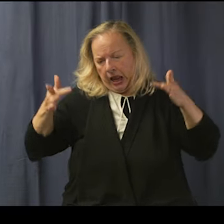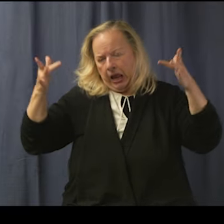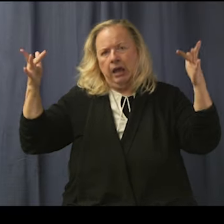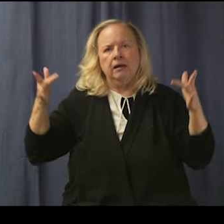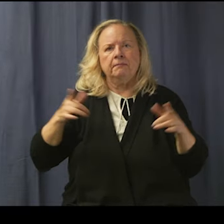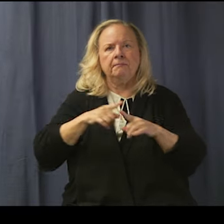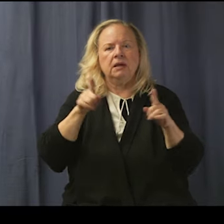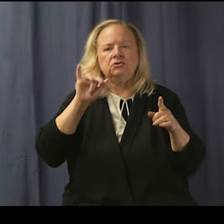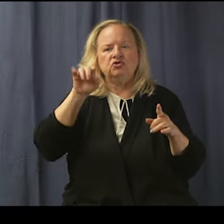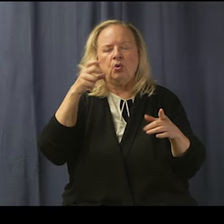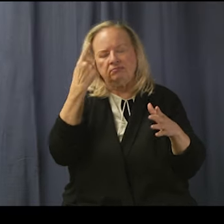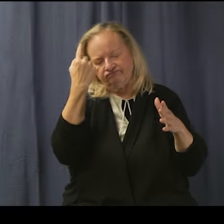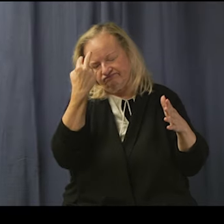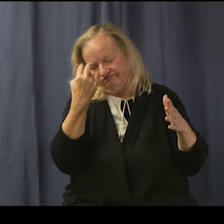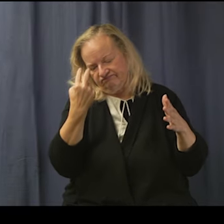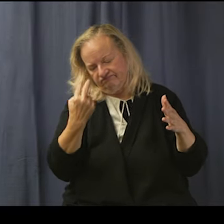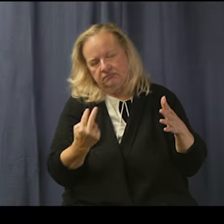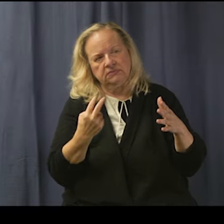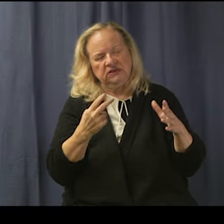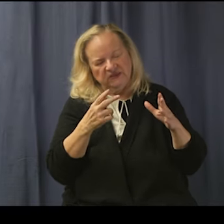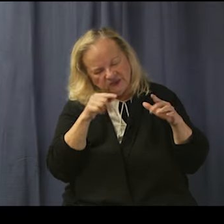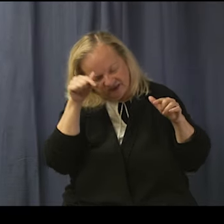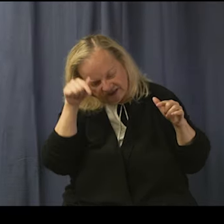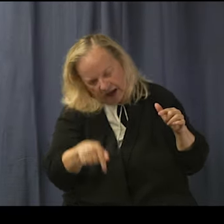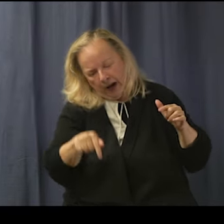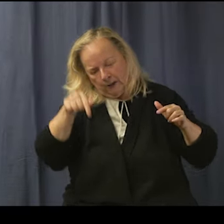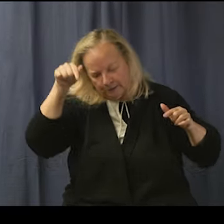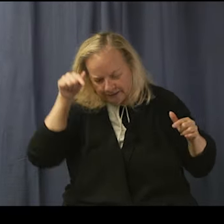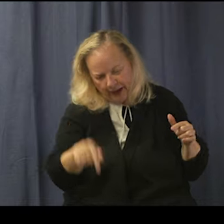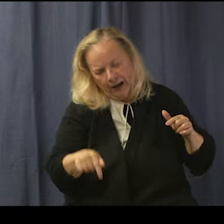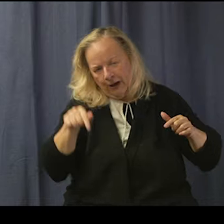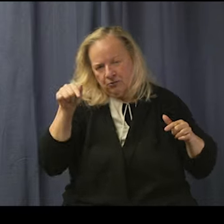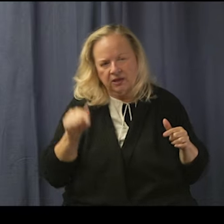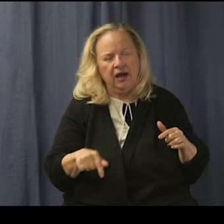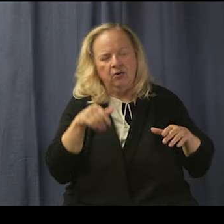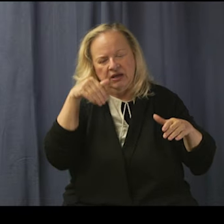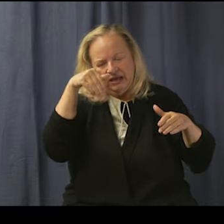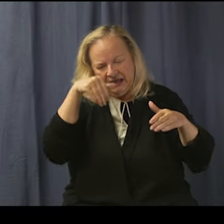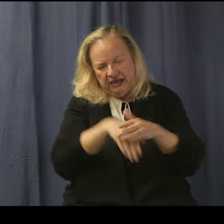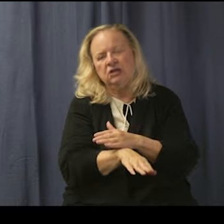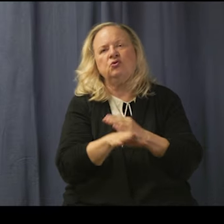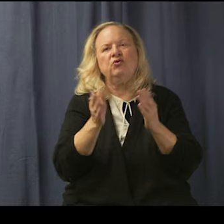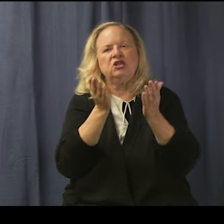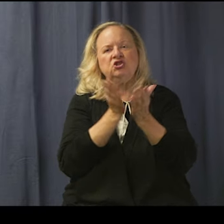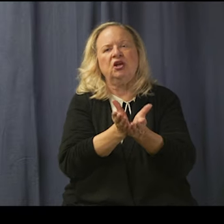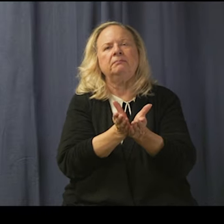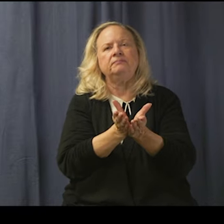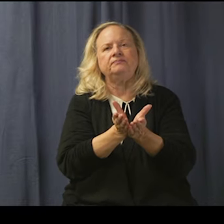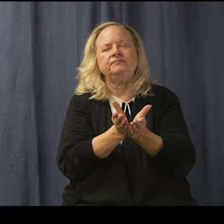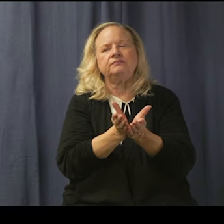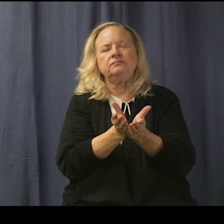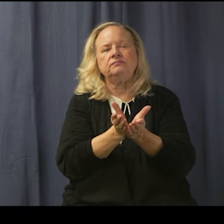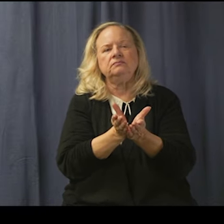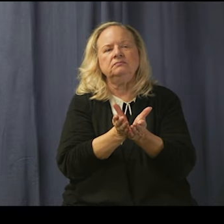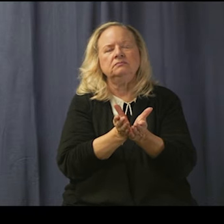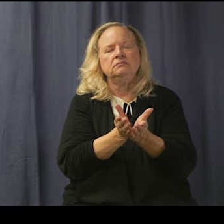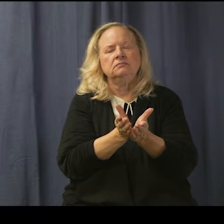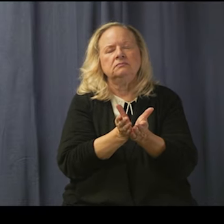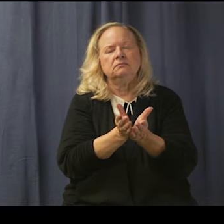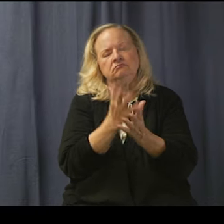Jonah, he's going down. He's continually going down into the innermost part of the ship, and he lay and